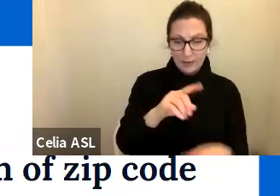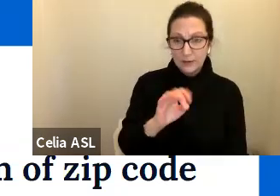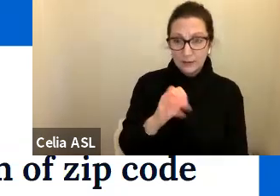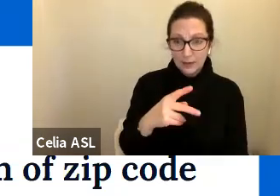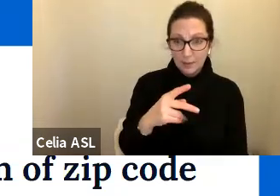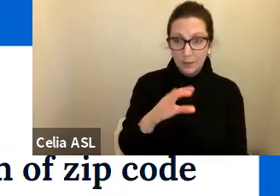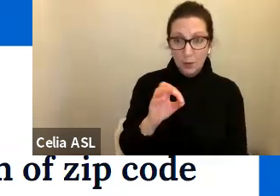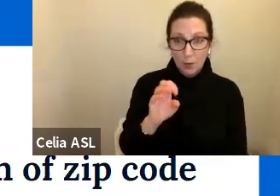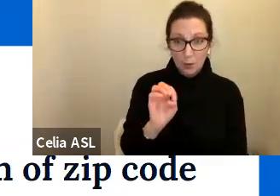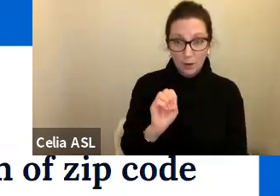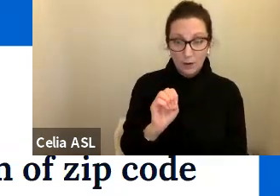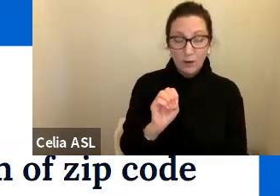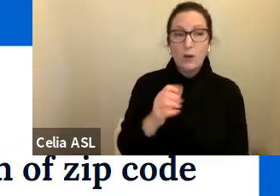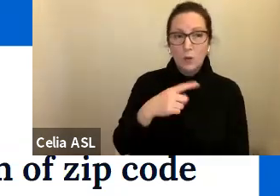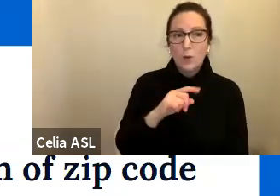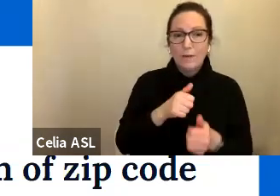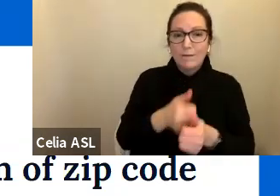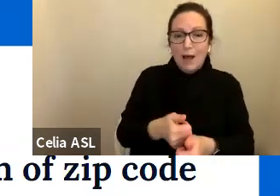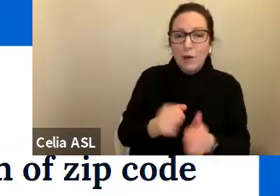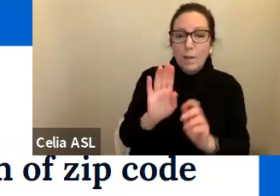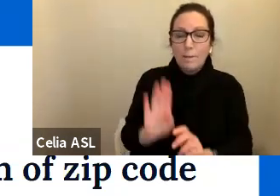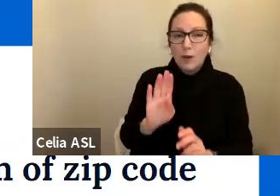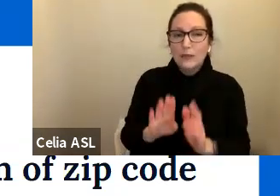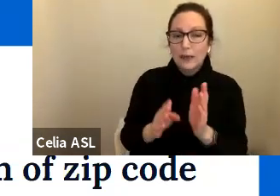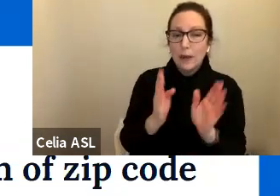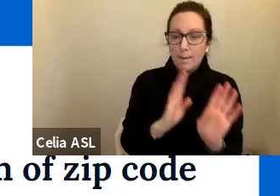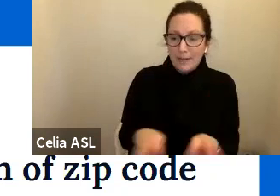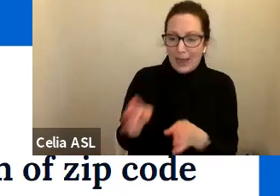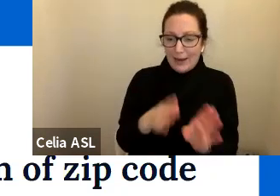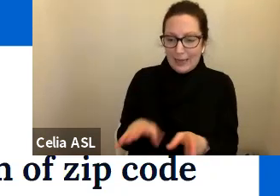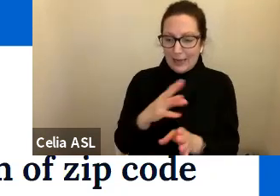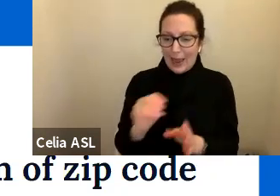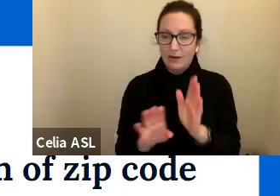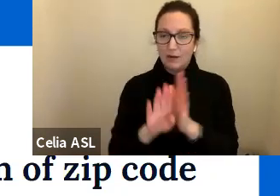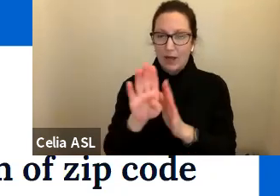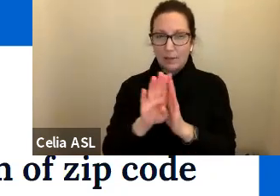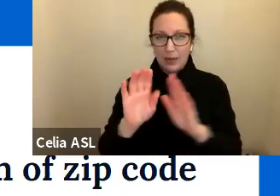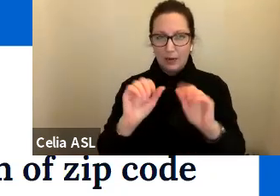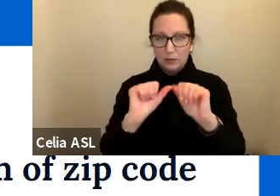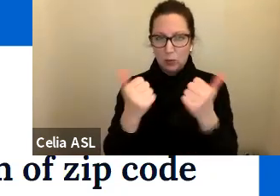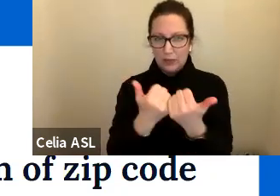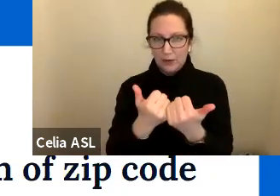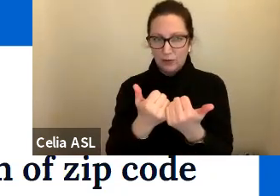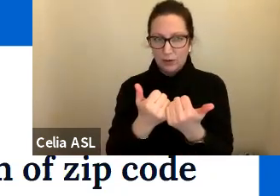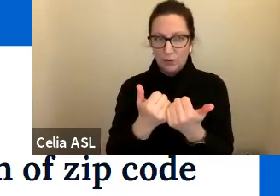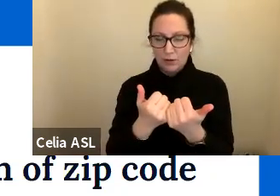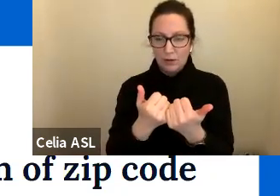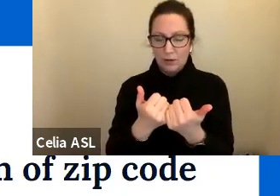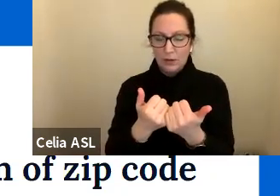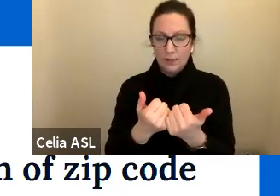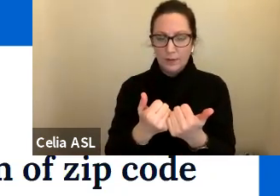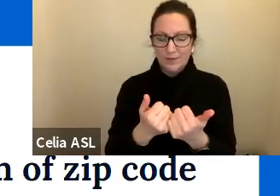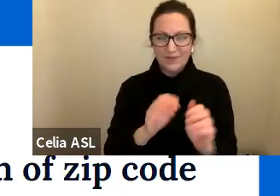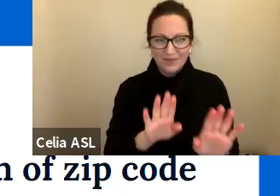the Boston Planning and Development, I want to call it association, or might be So let me ask, so actually, if you